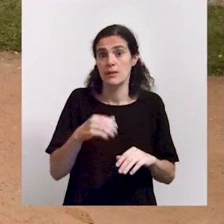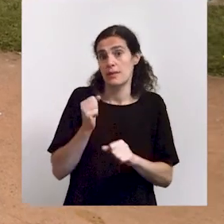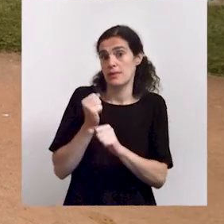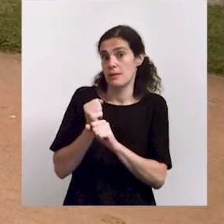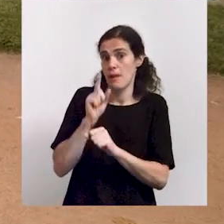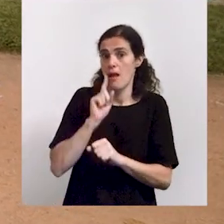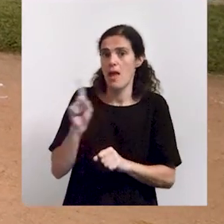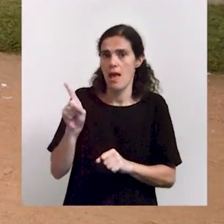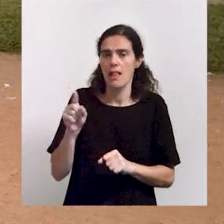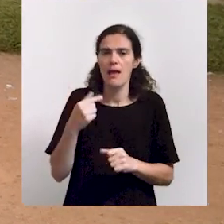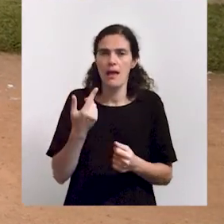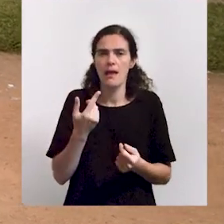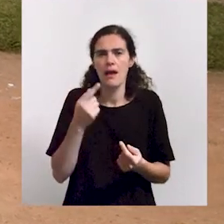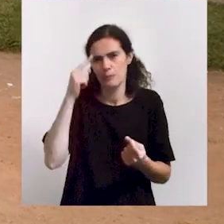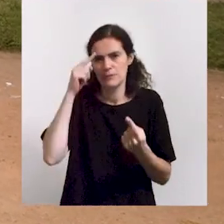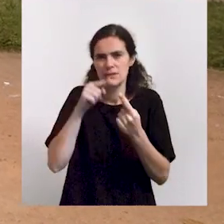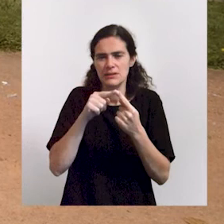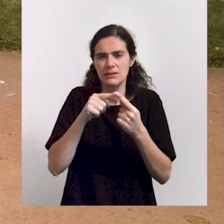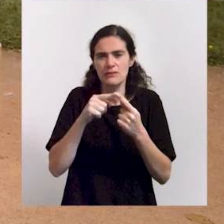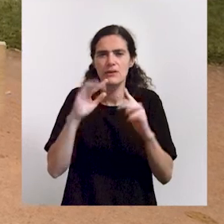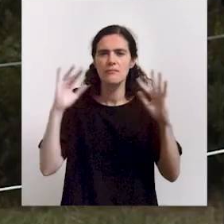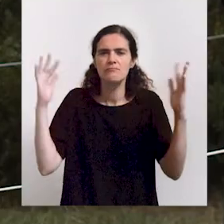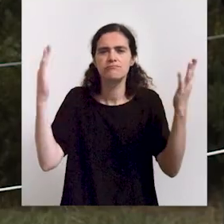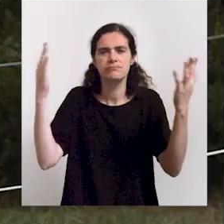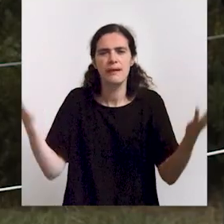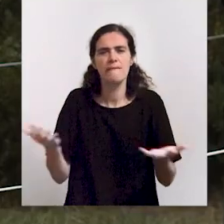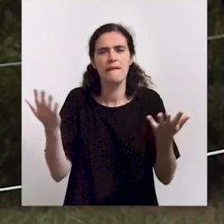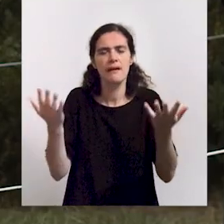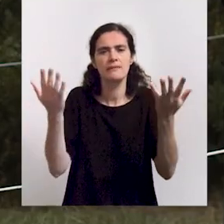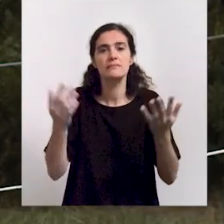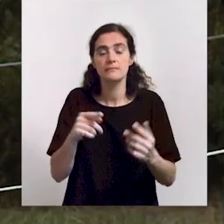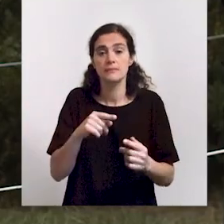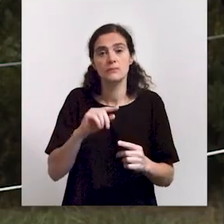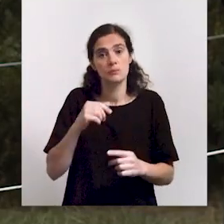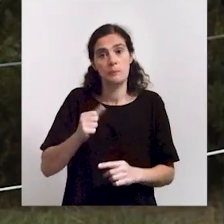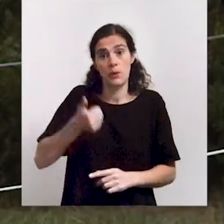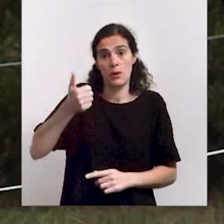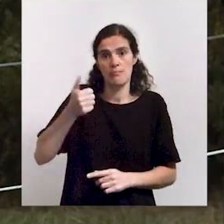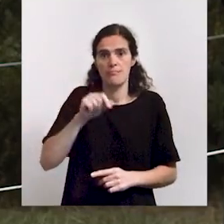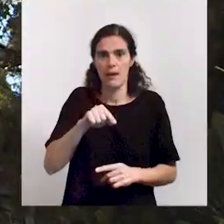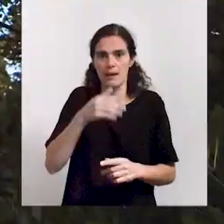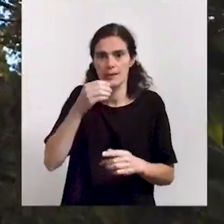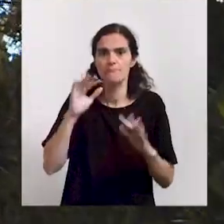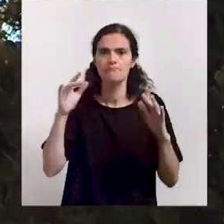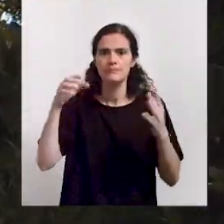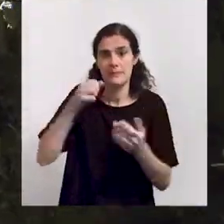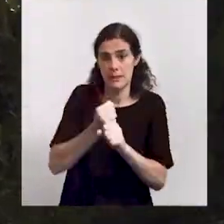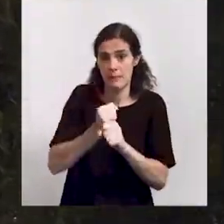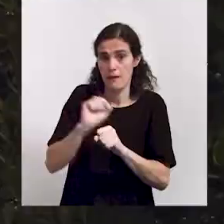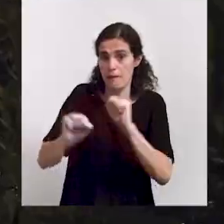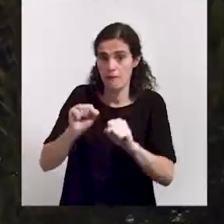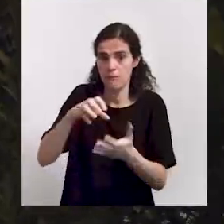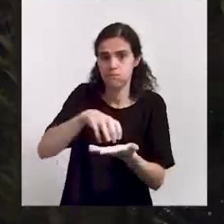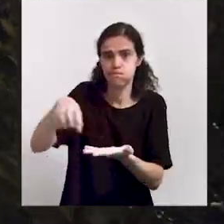often addressing the environment, it became a priority to have some of the work installed in nature. So with our